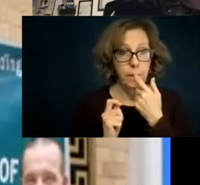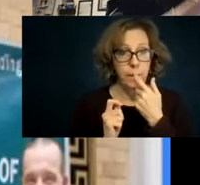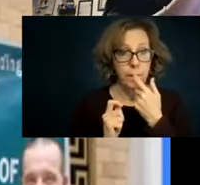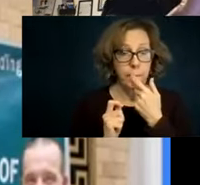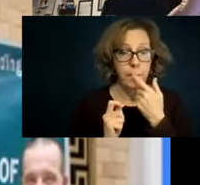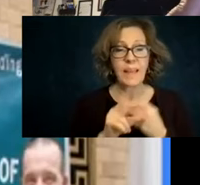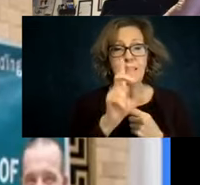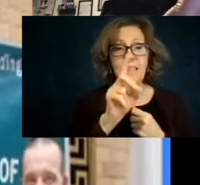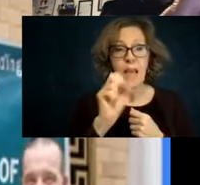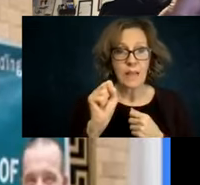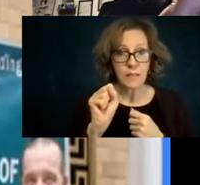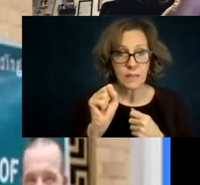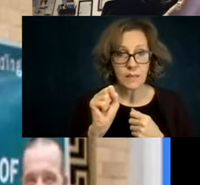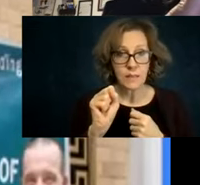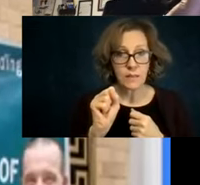DDS to